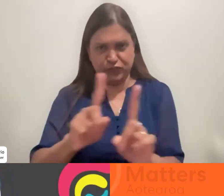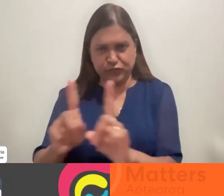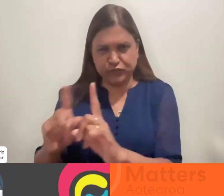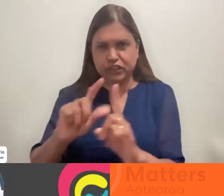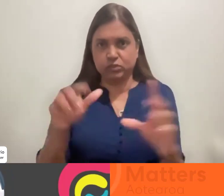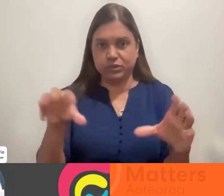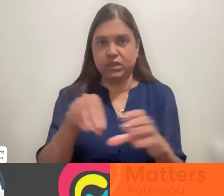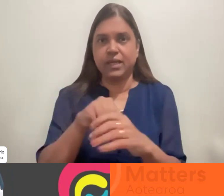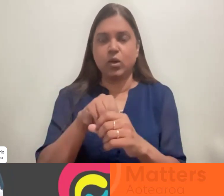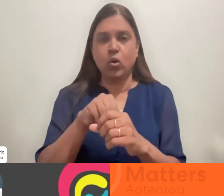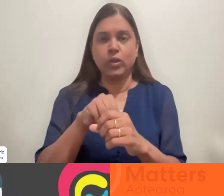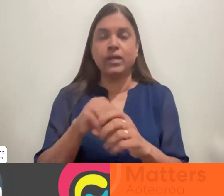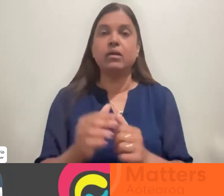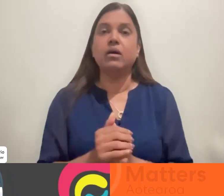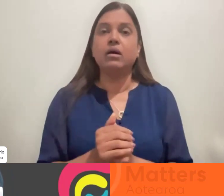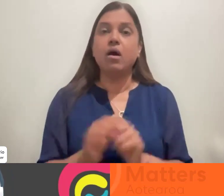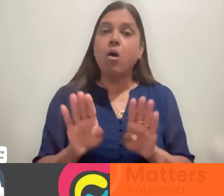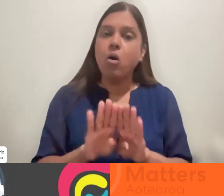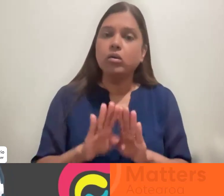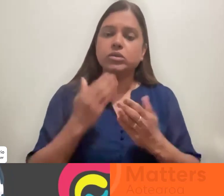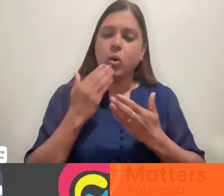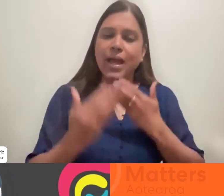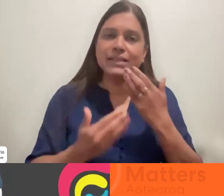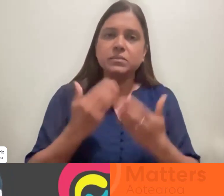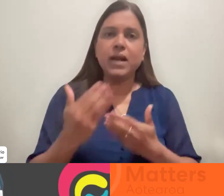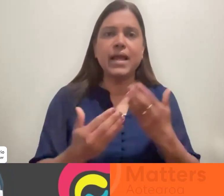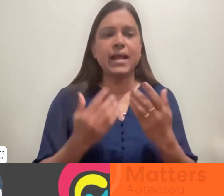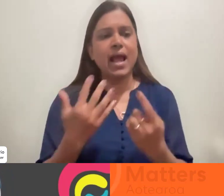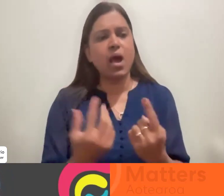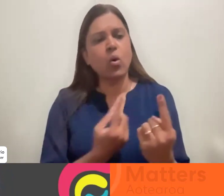And it goes on to explain how each of the different